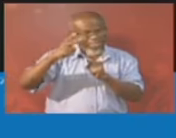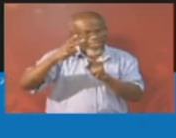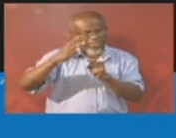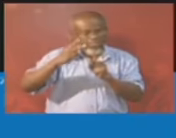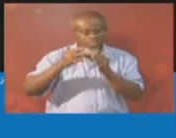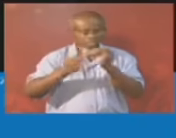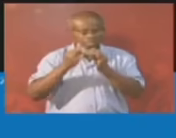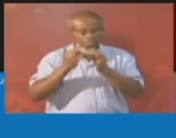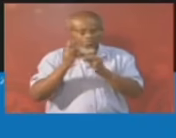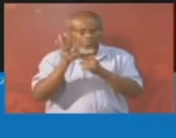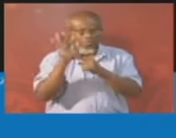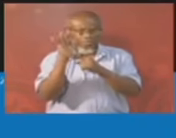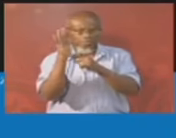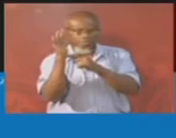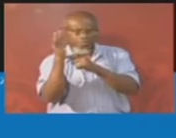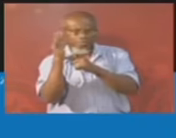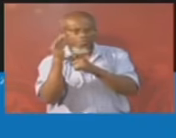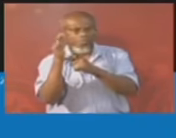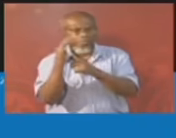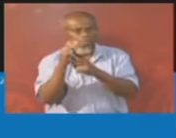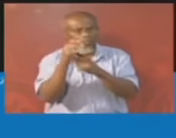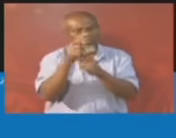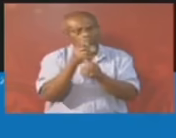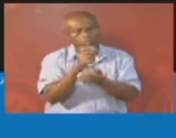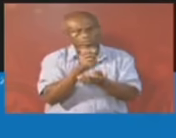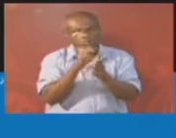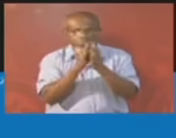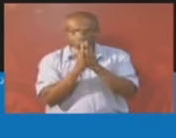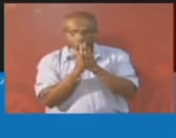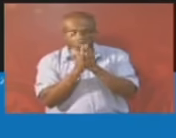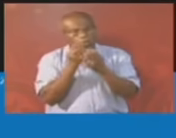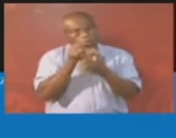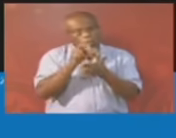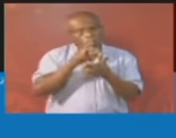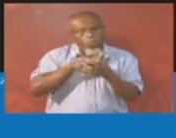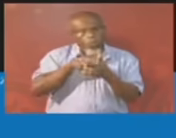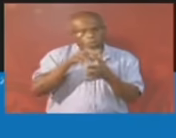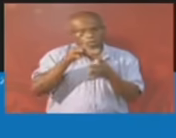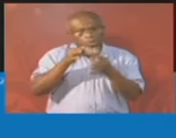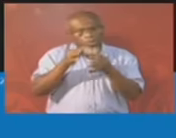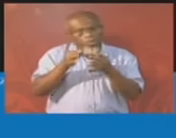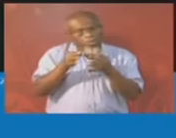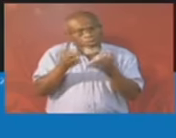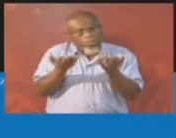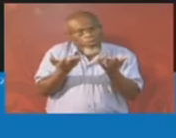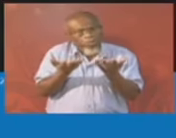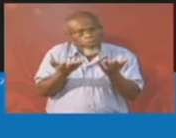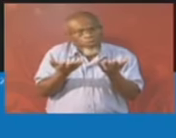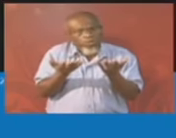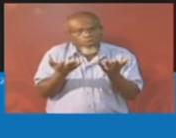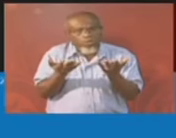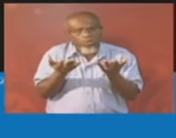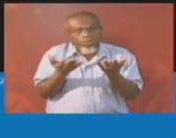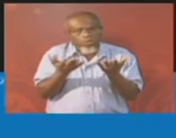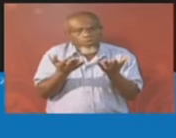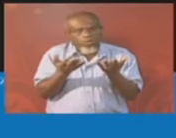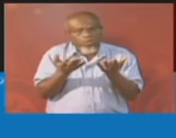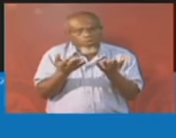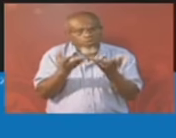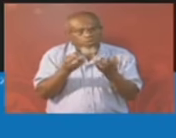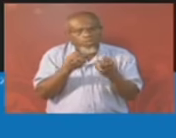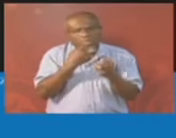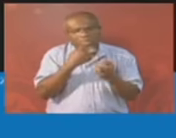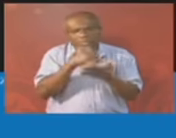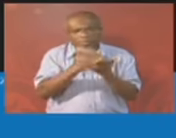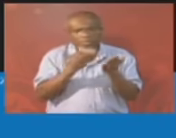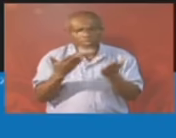the gathering in Tobago on Easter. I don't know if you want to shed some light and put an end to all of the discussions and